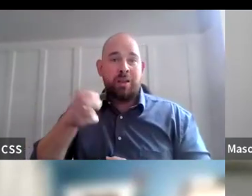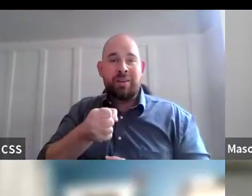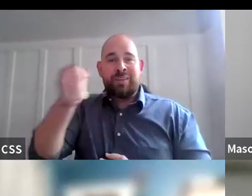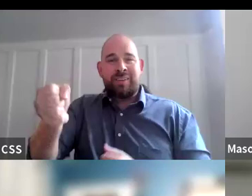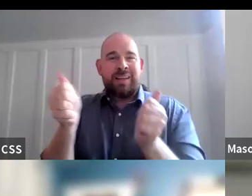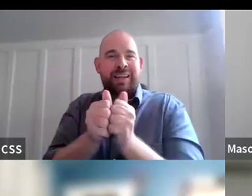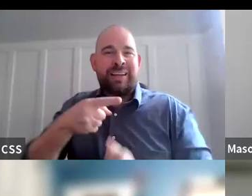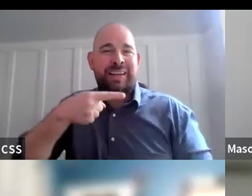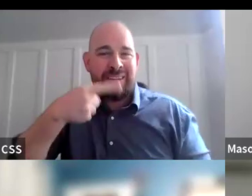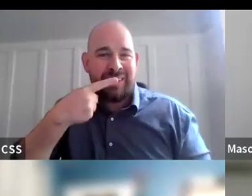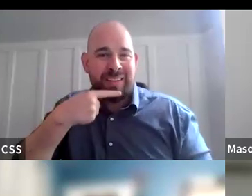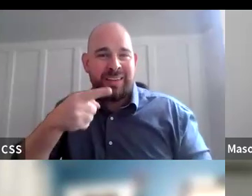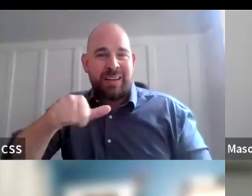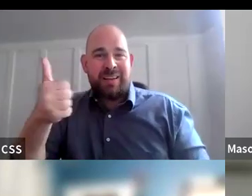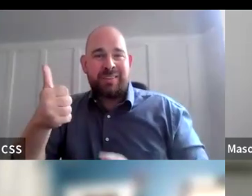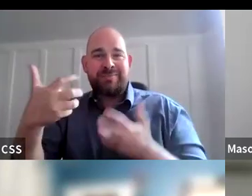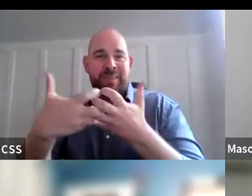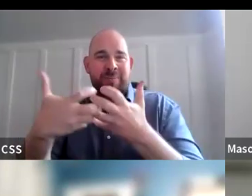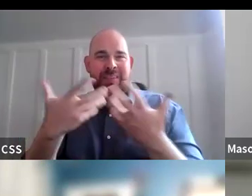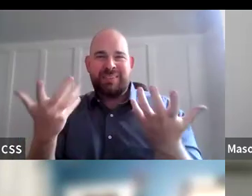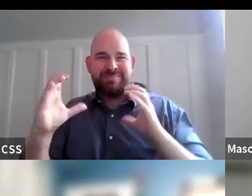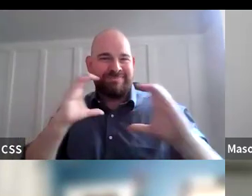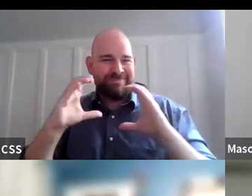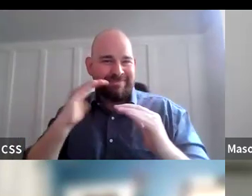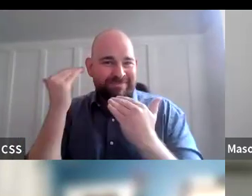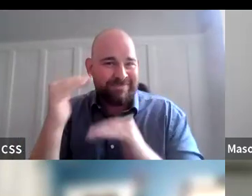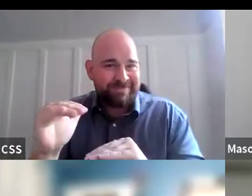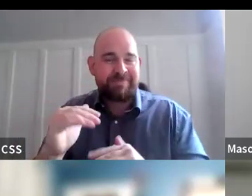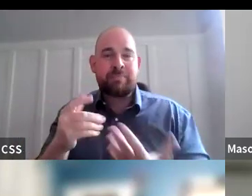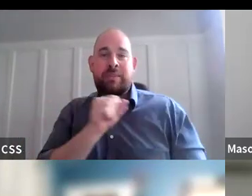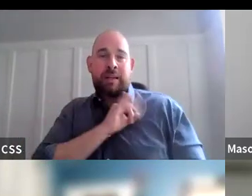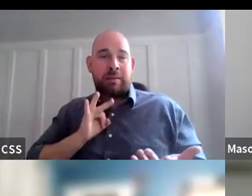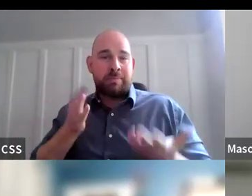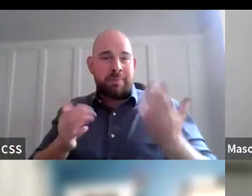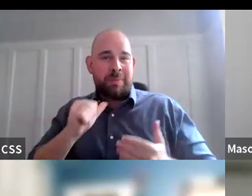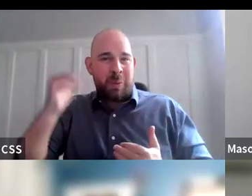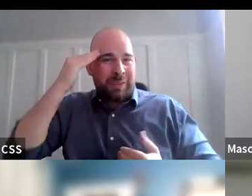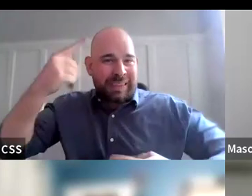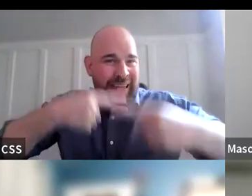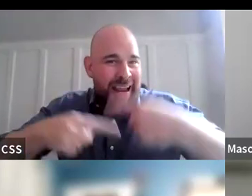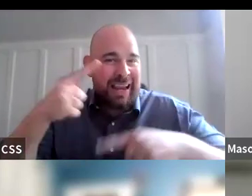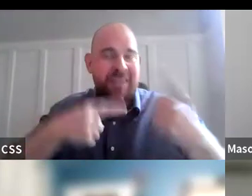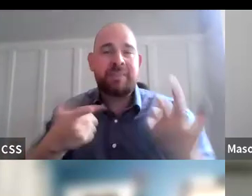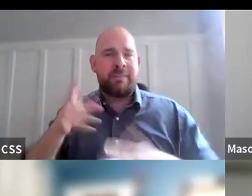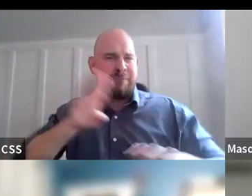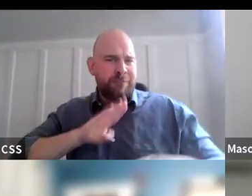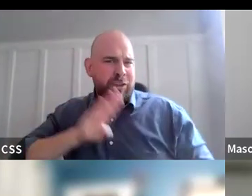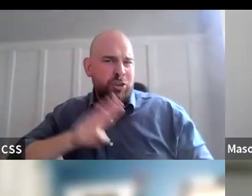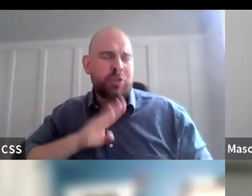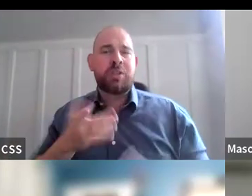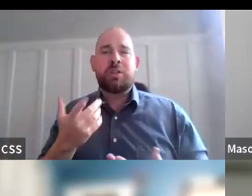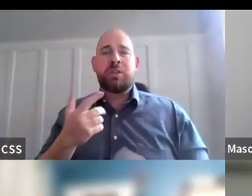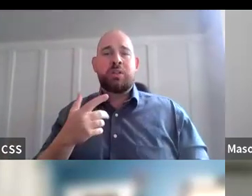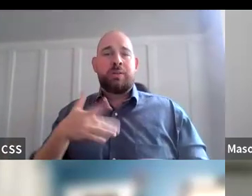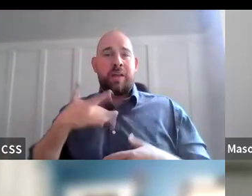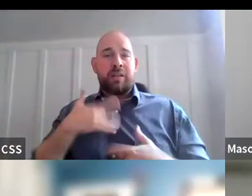inclusive. Often deaf and hard of hearing are put in places with hearing roommates. Communication is limited. Staff a lot of times doesn't